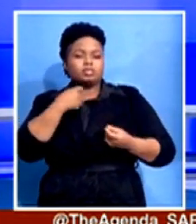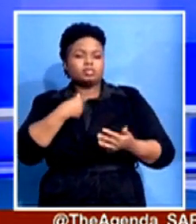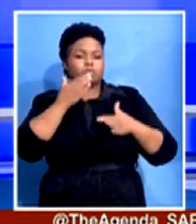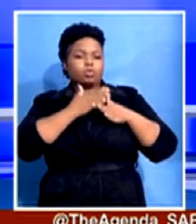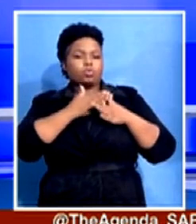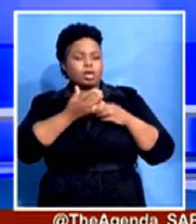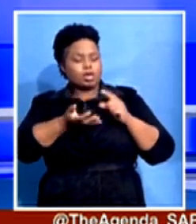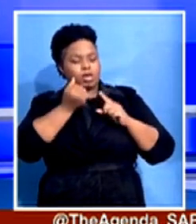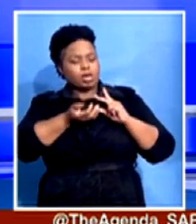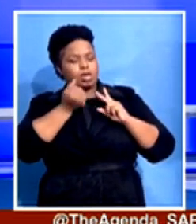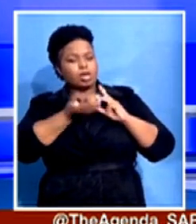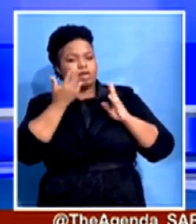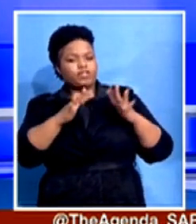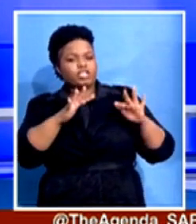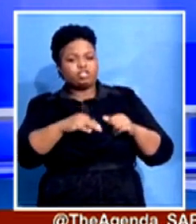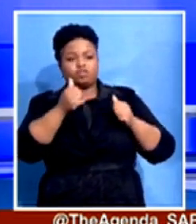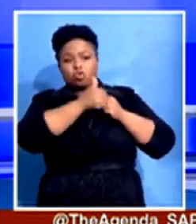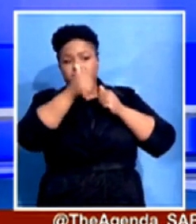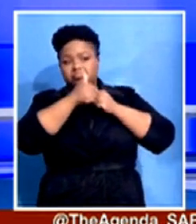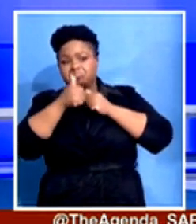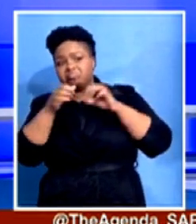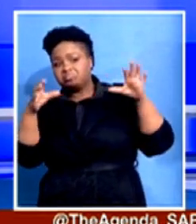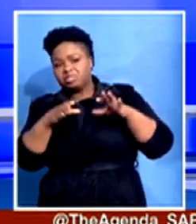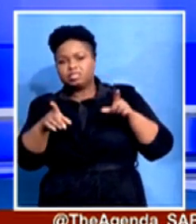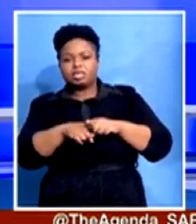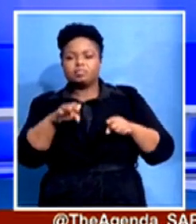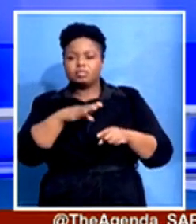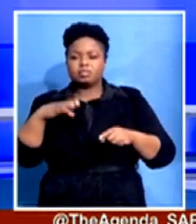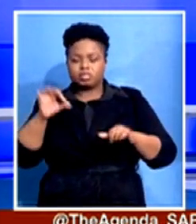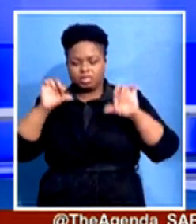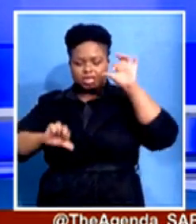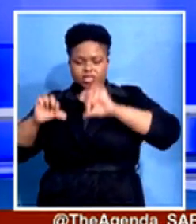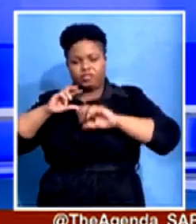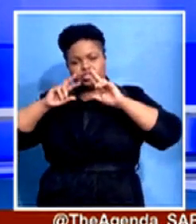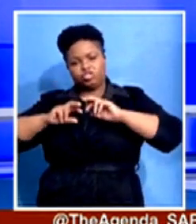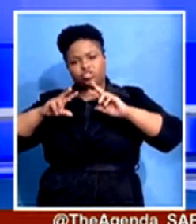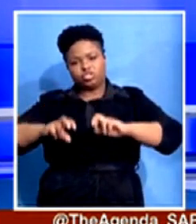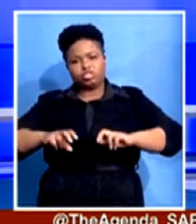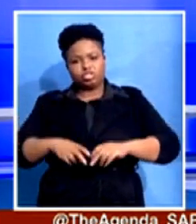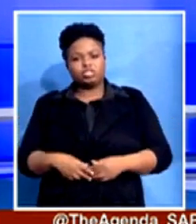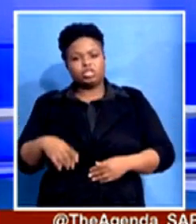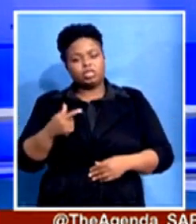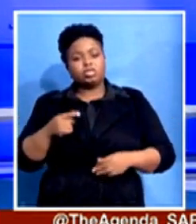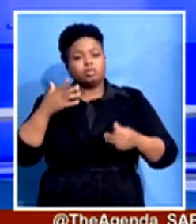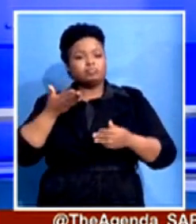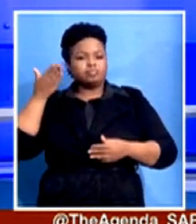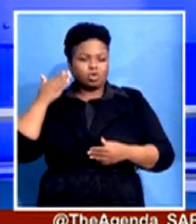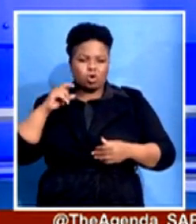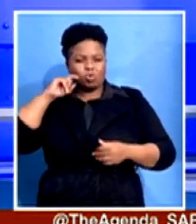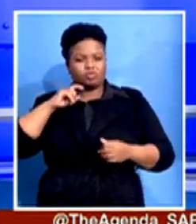stakeholders, including the Council for Scientific Research and a traditional medicine platform being